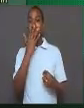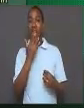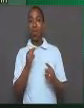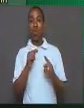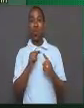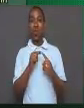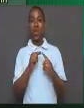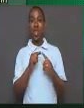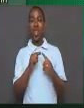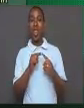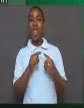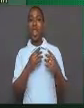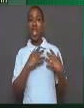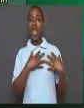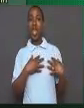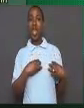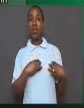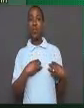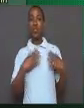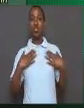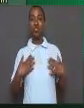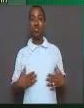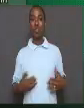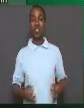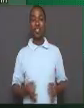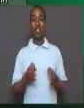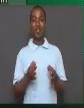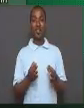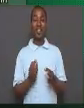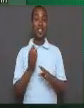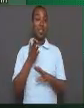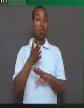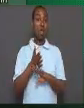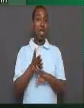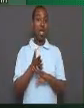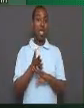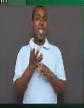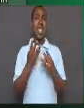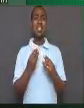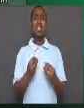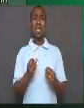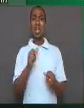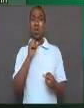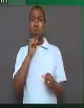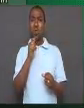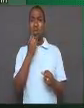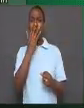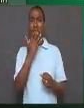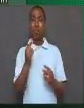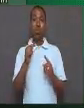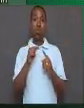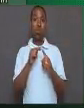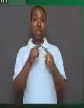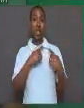heart to the body and returns deoxygenated blood back to the